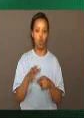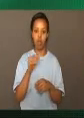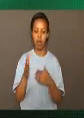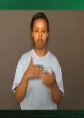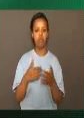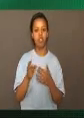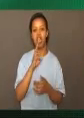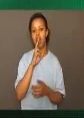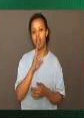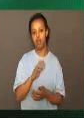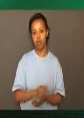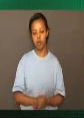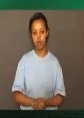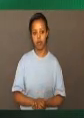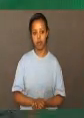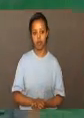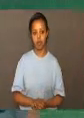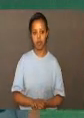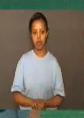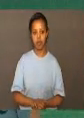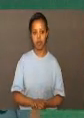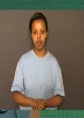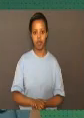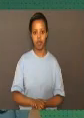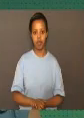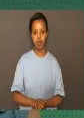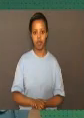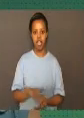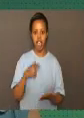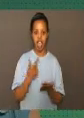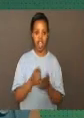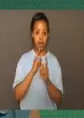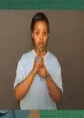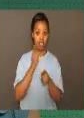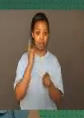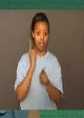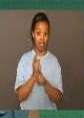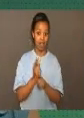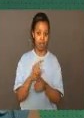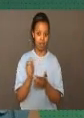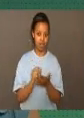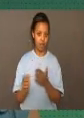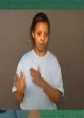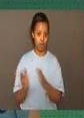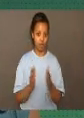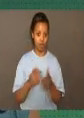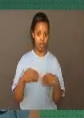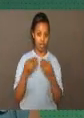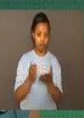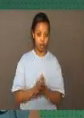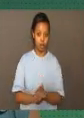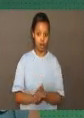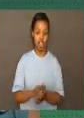in non-living things. Did you write down the same answer?